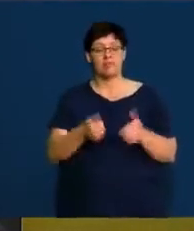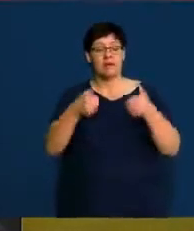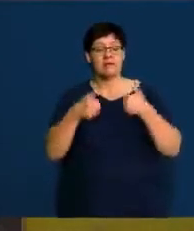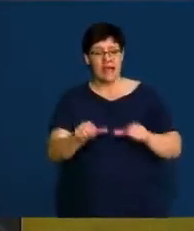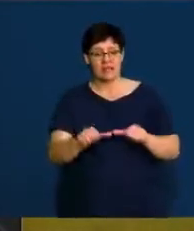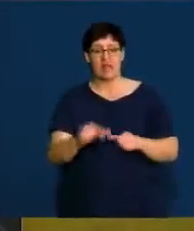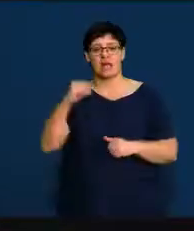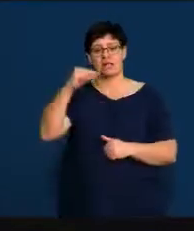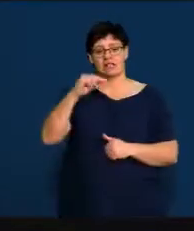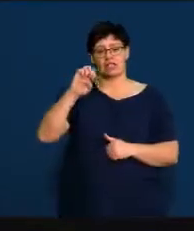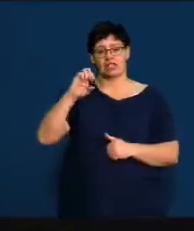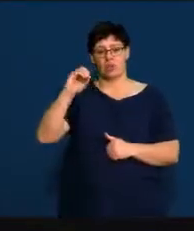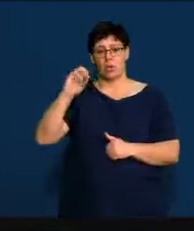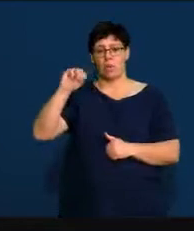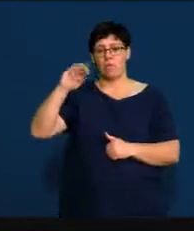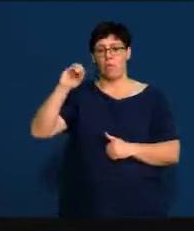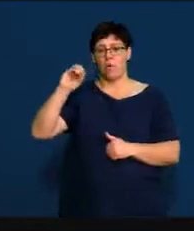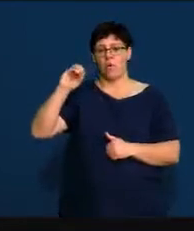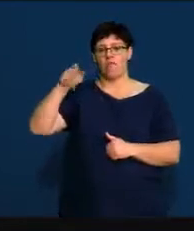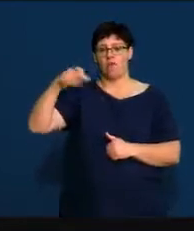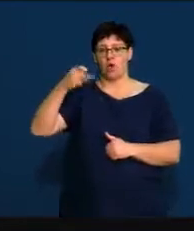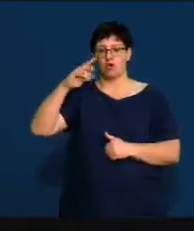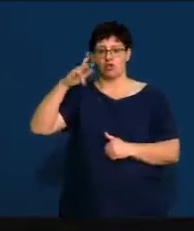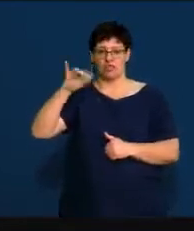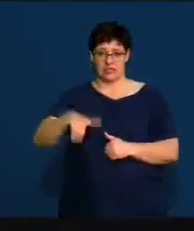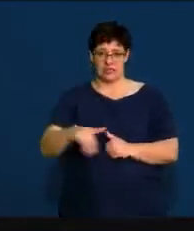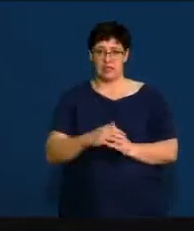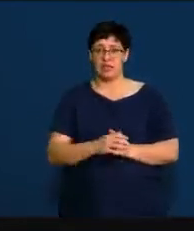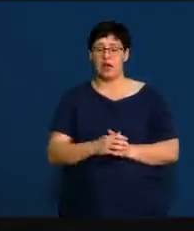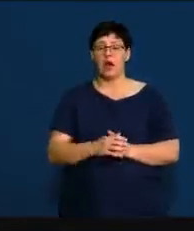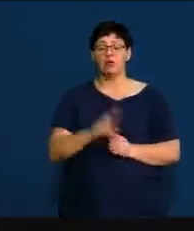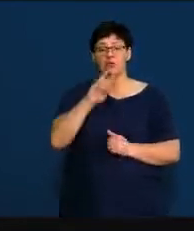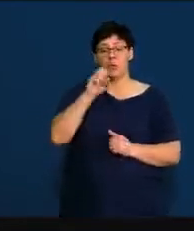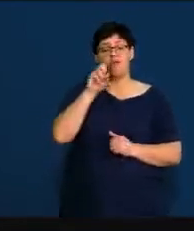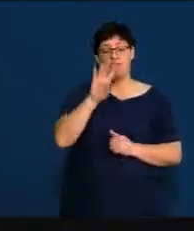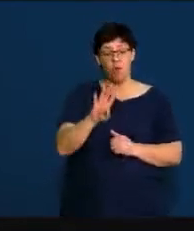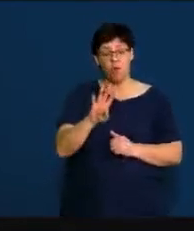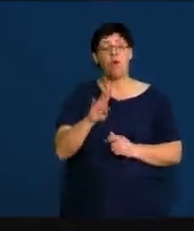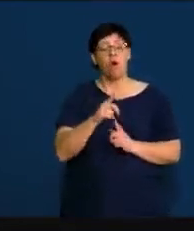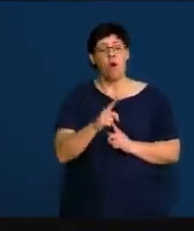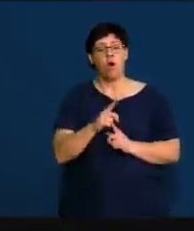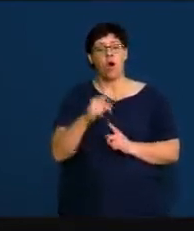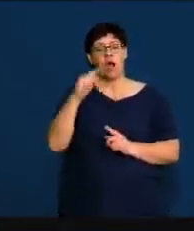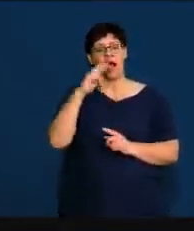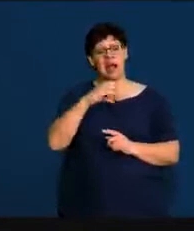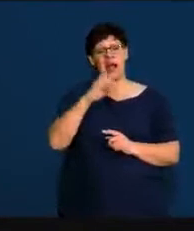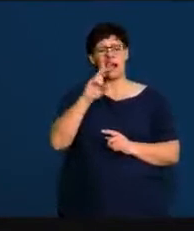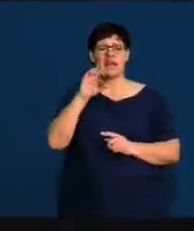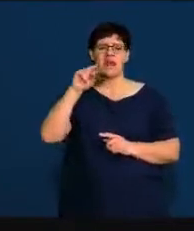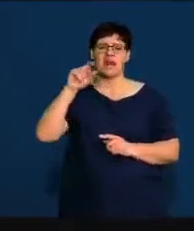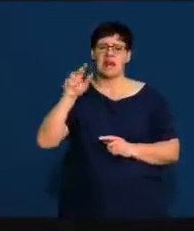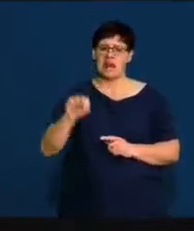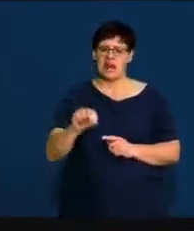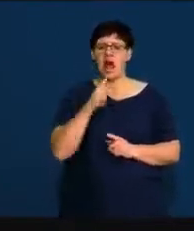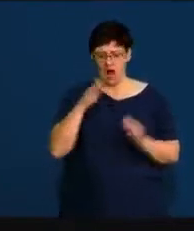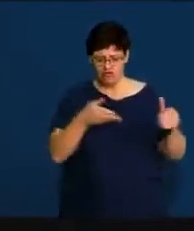is geomorphology. In 2014, on the map of Cullinan, the direction of stream flow. Now, common on many